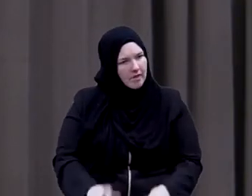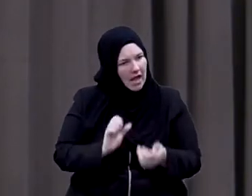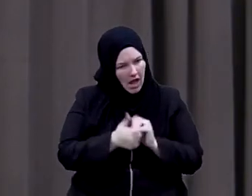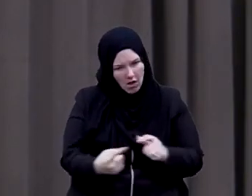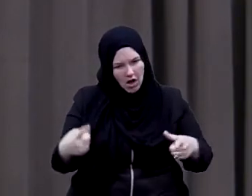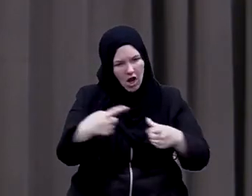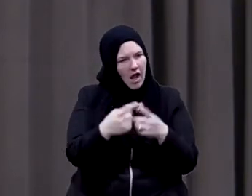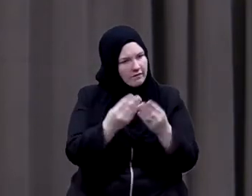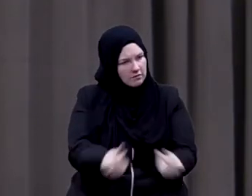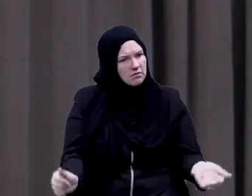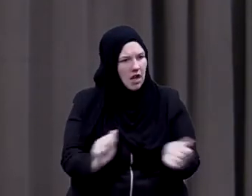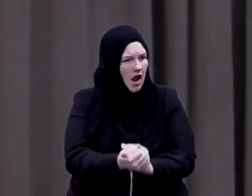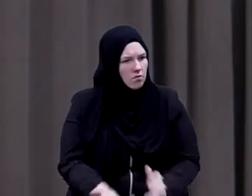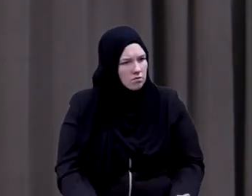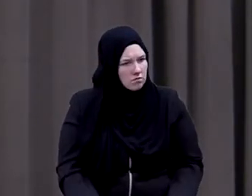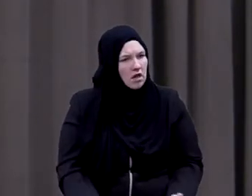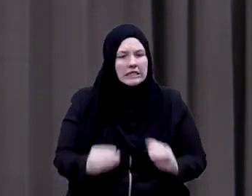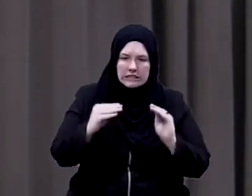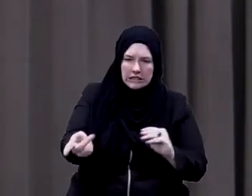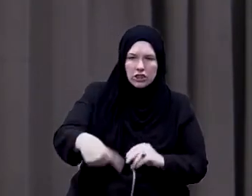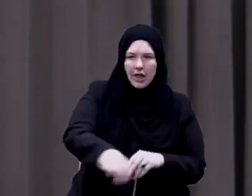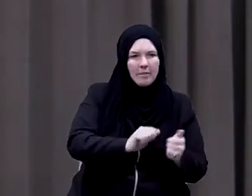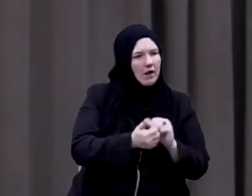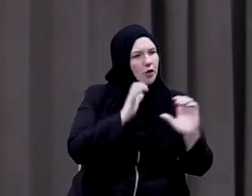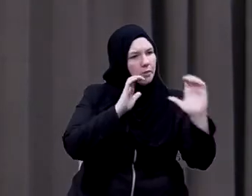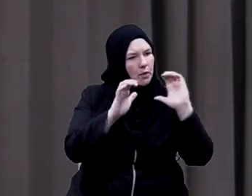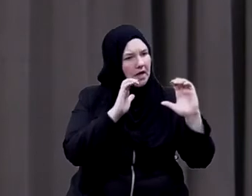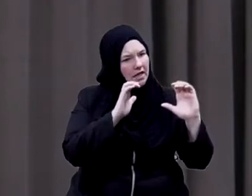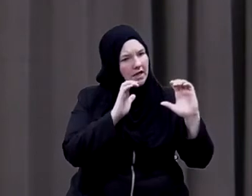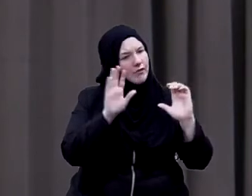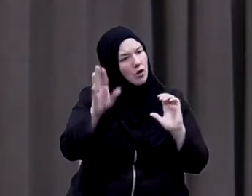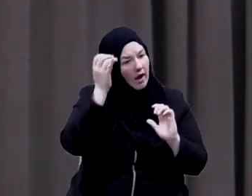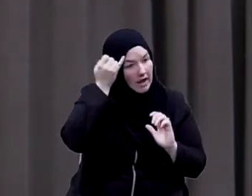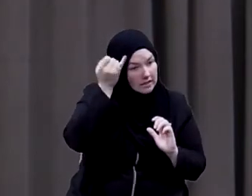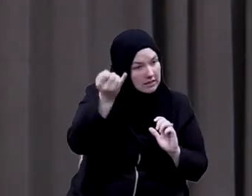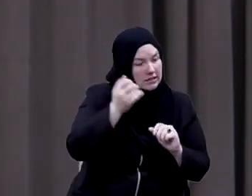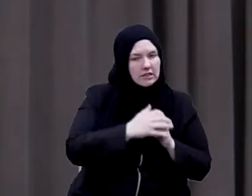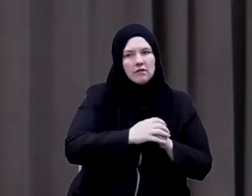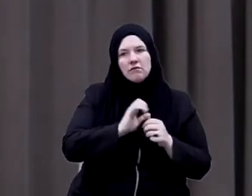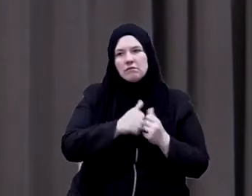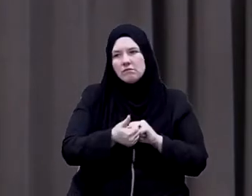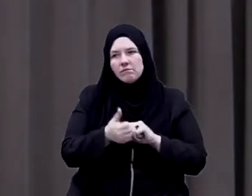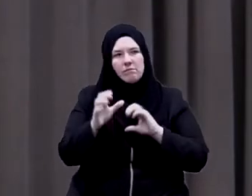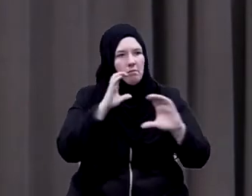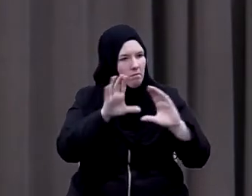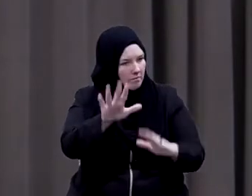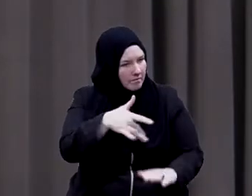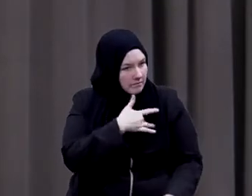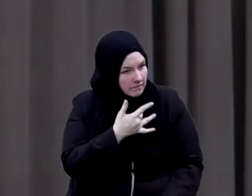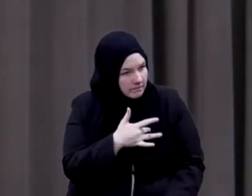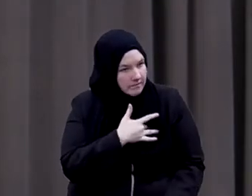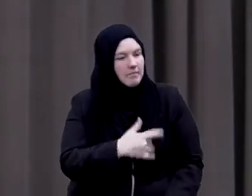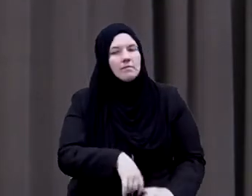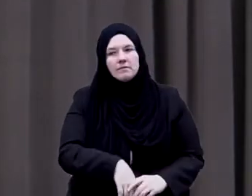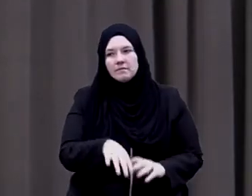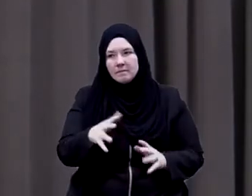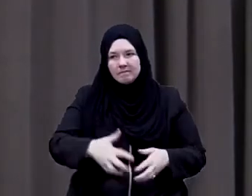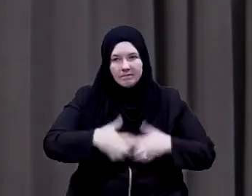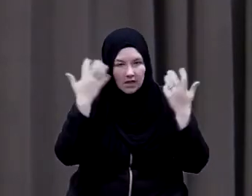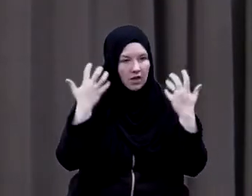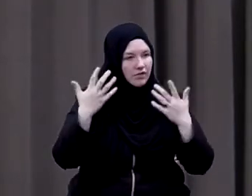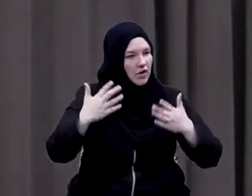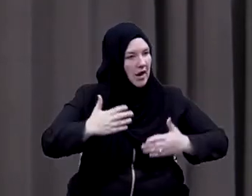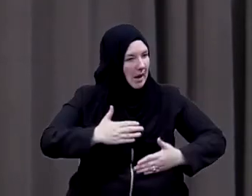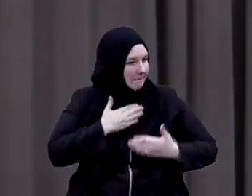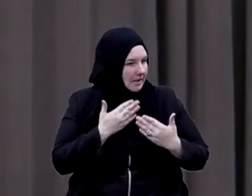resolve conflict in a peaceful way. Teach them how to communicate their ideas, how to communicate their feeling, their anger,